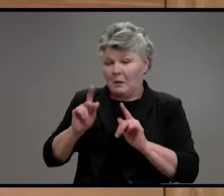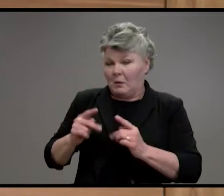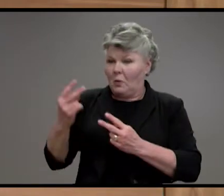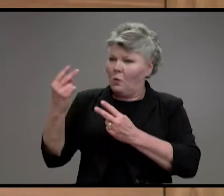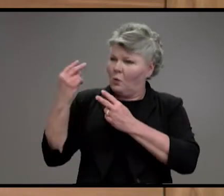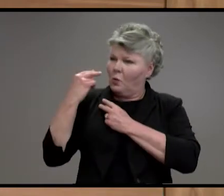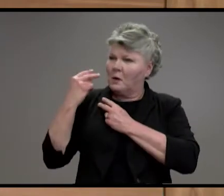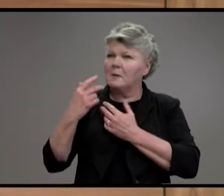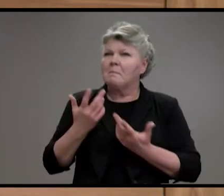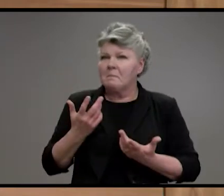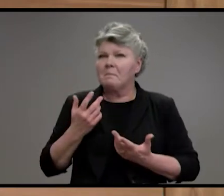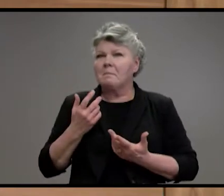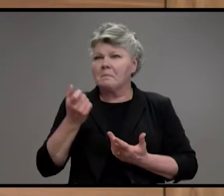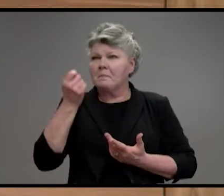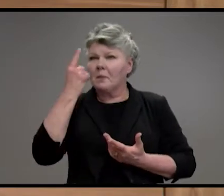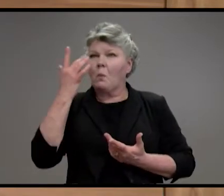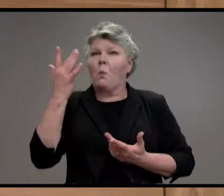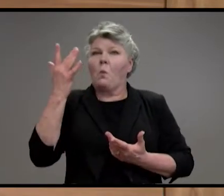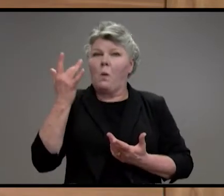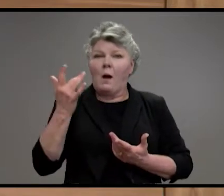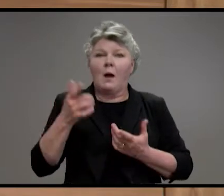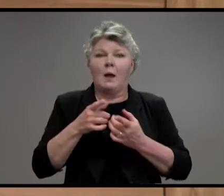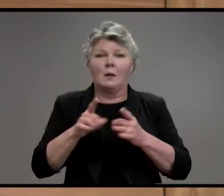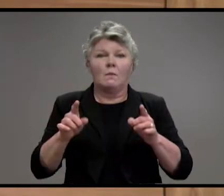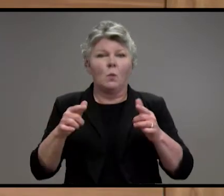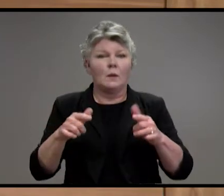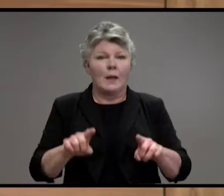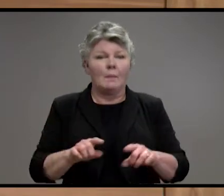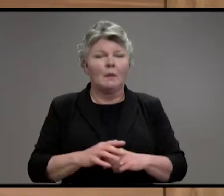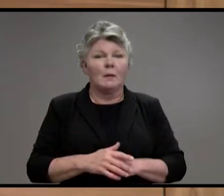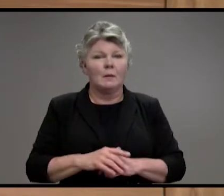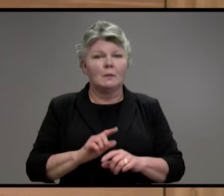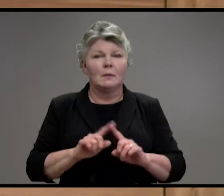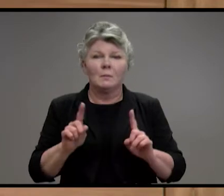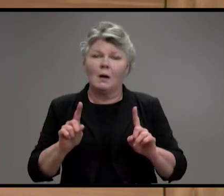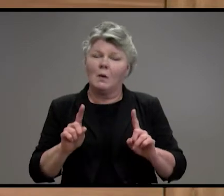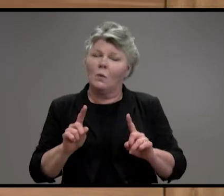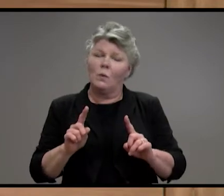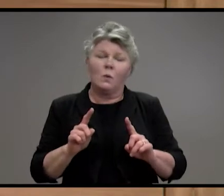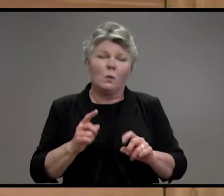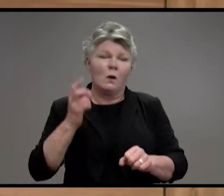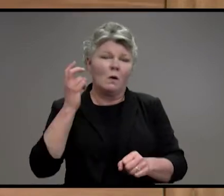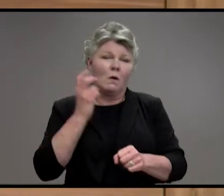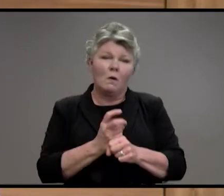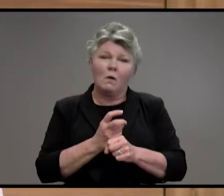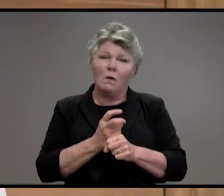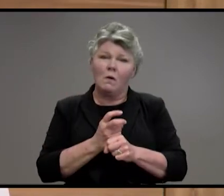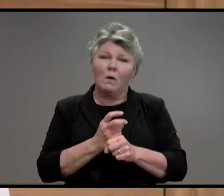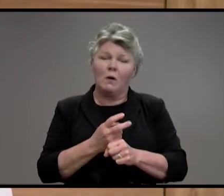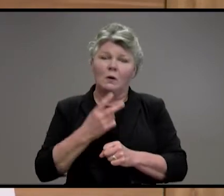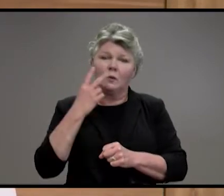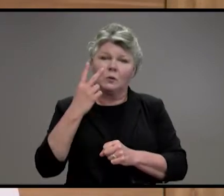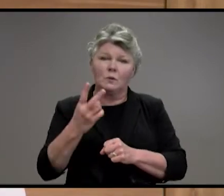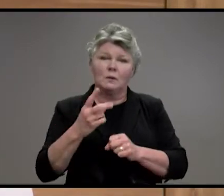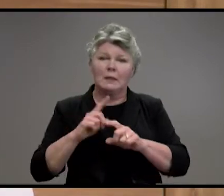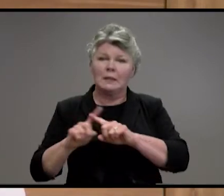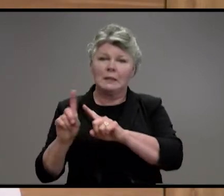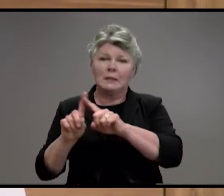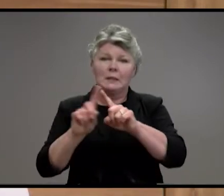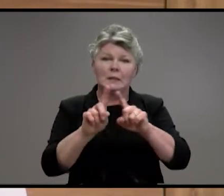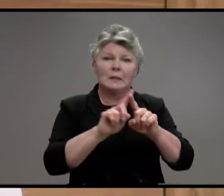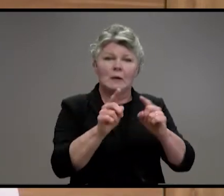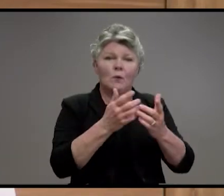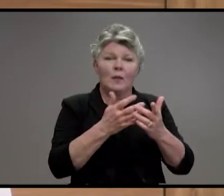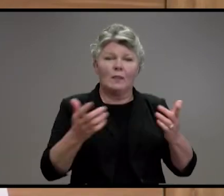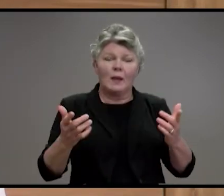on life and find reasons for why a divorce occurred, it is much harder to see how dozens of different factors